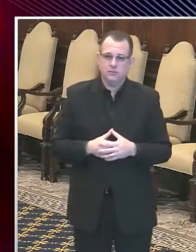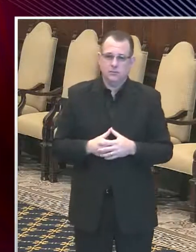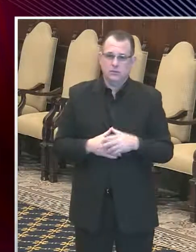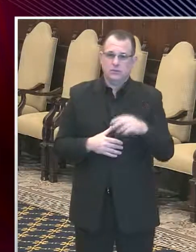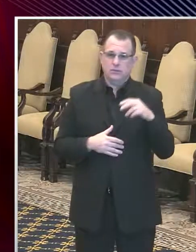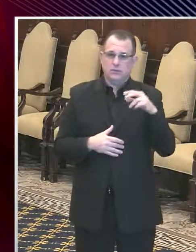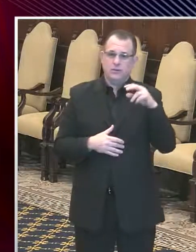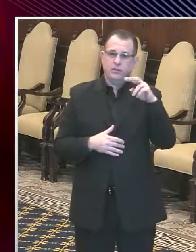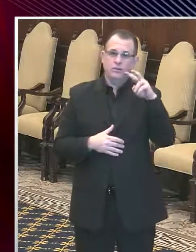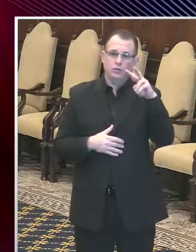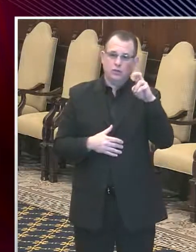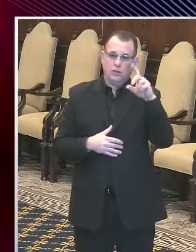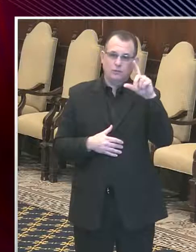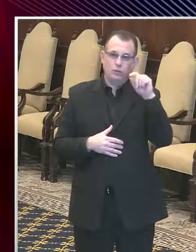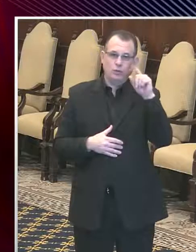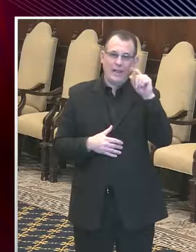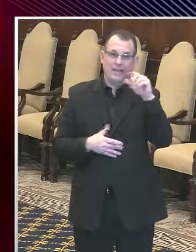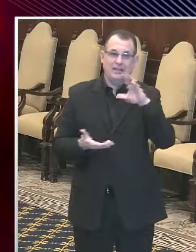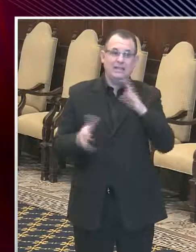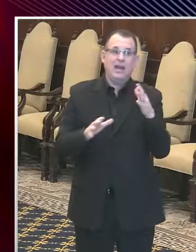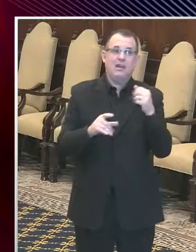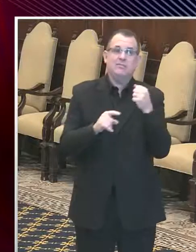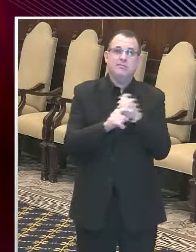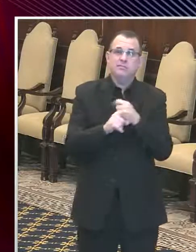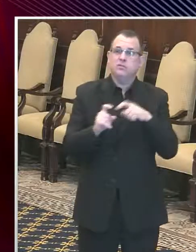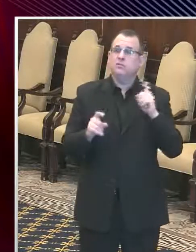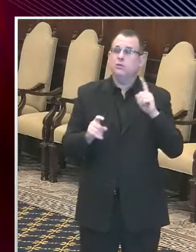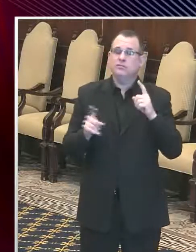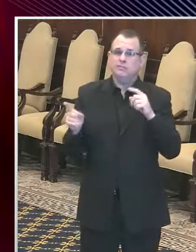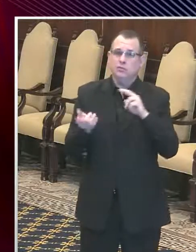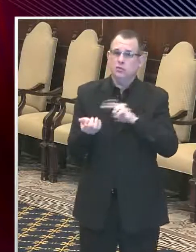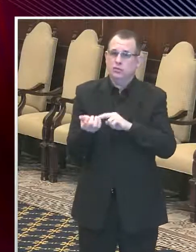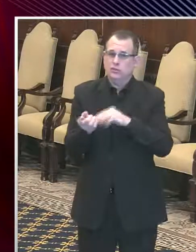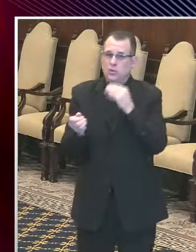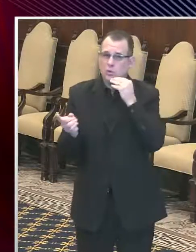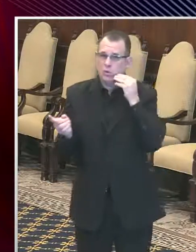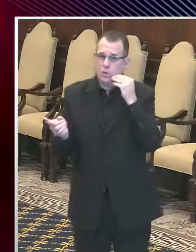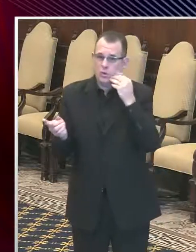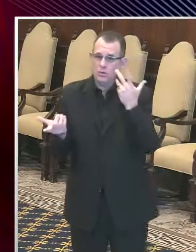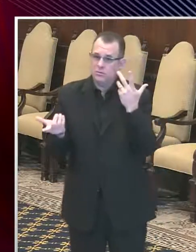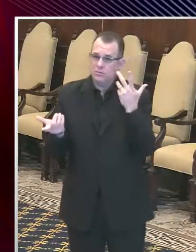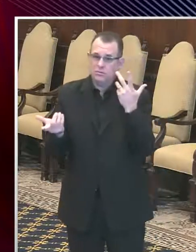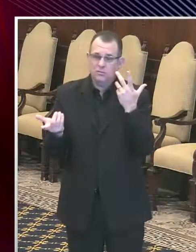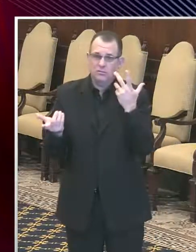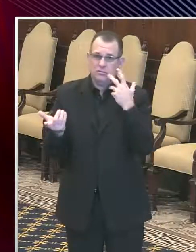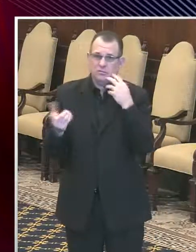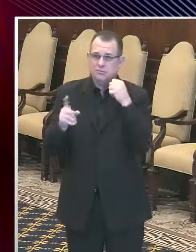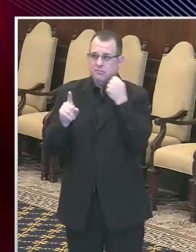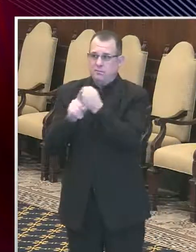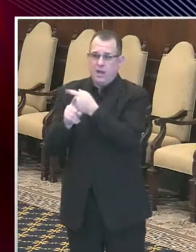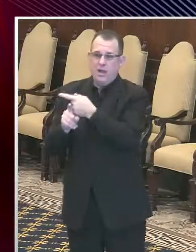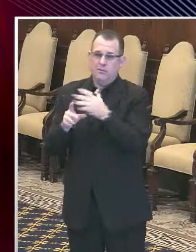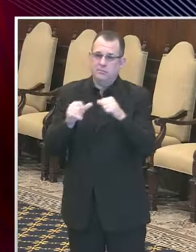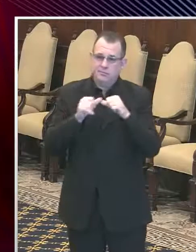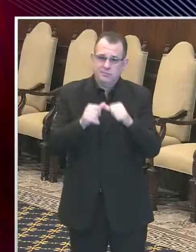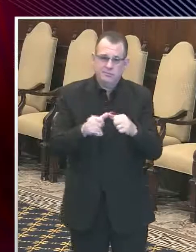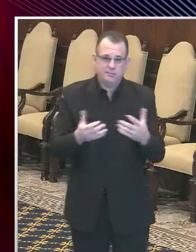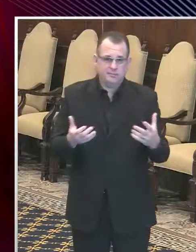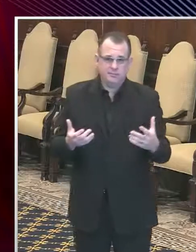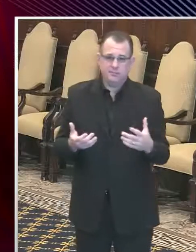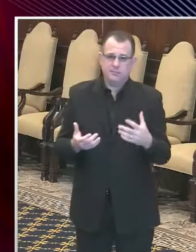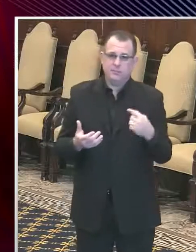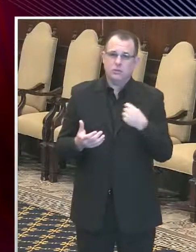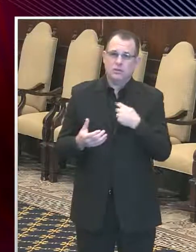home residents. So nursing homes continue to bear the brunt of this epidemic. We're continuing to see increases in the number of cases